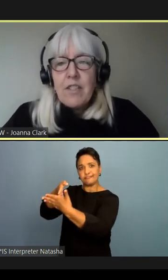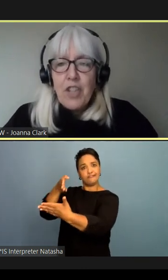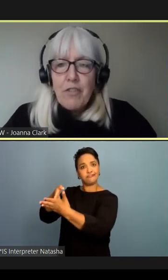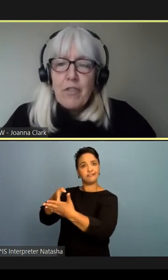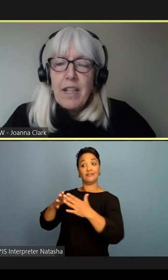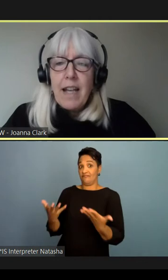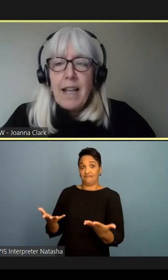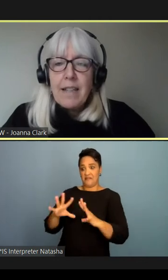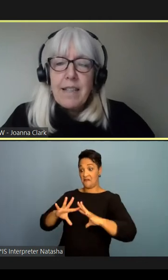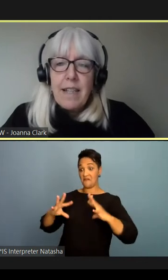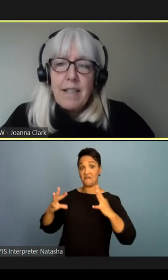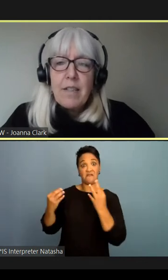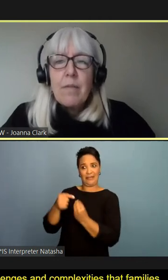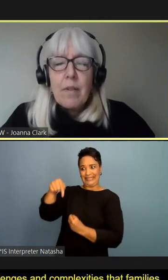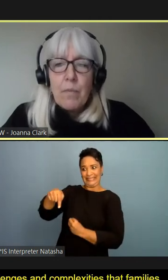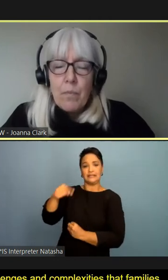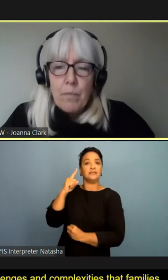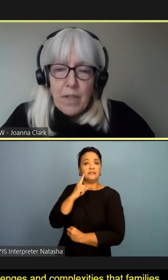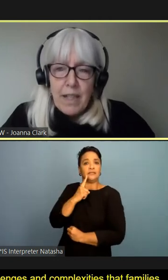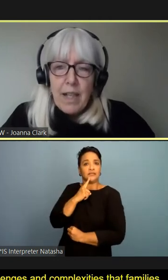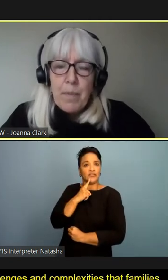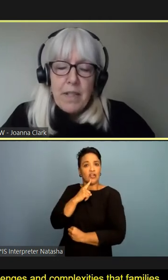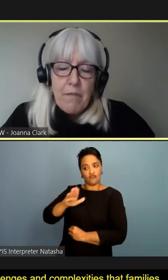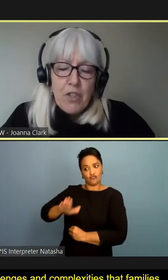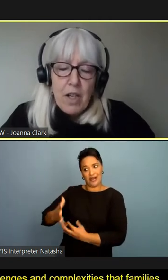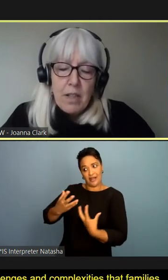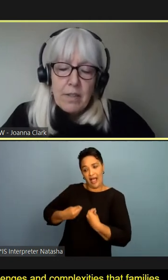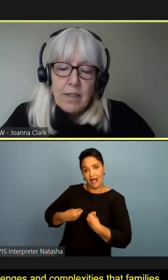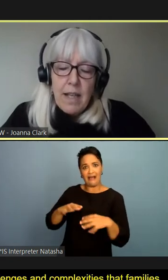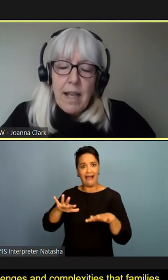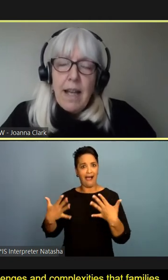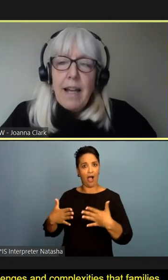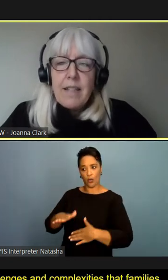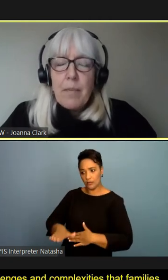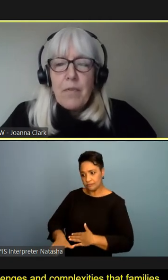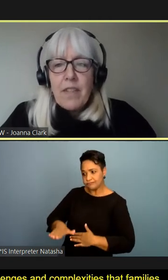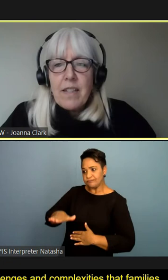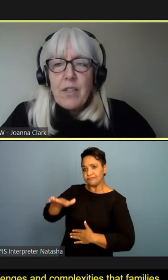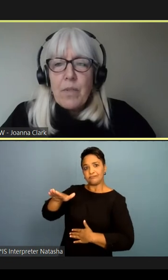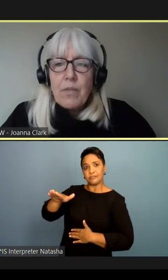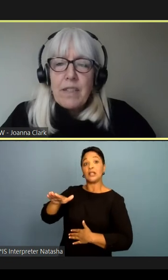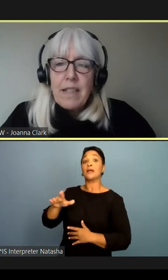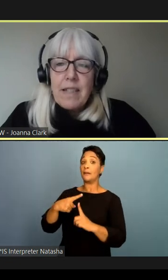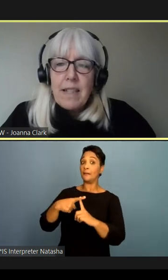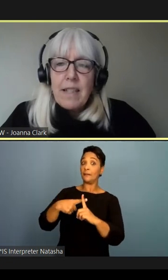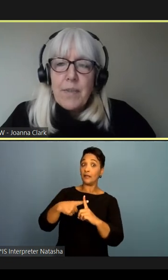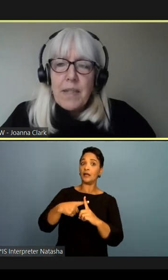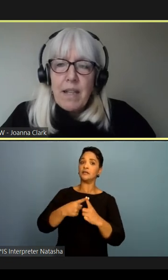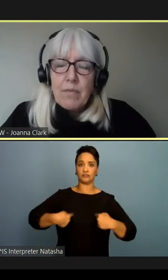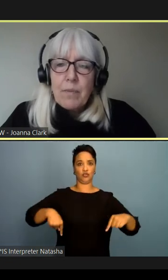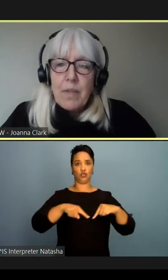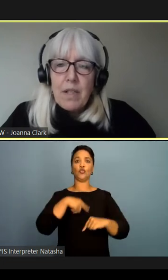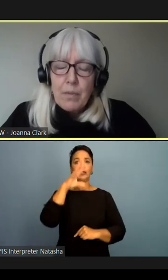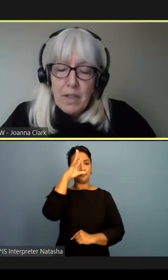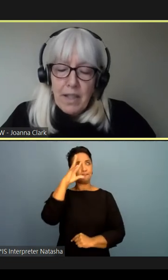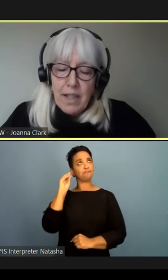face generally and in bringing up a deaf child, and some of the things that we all need to take into account